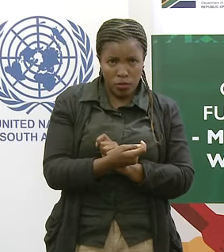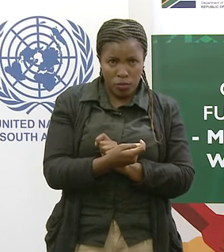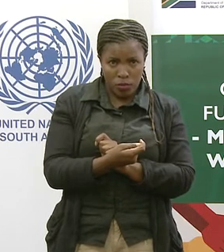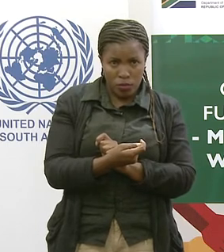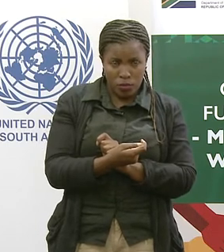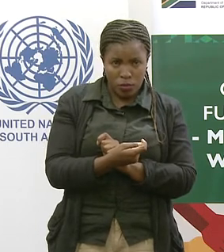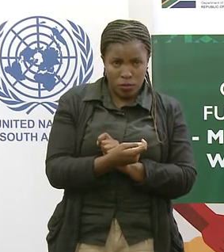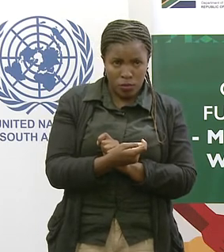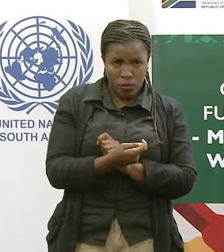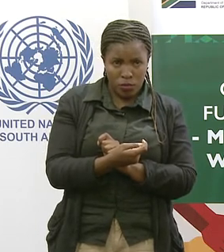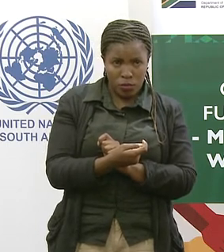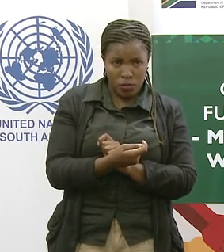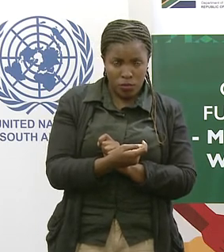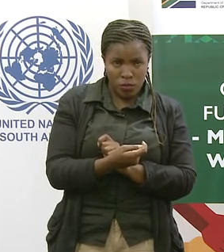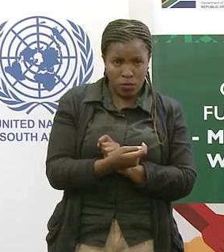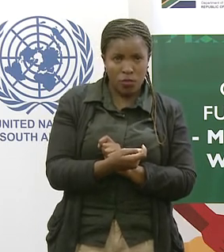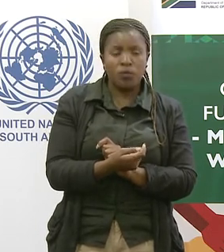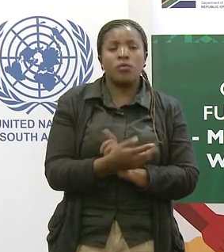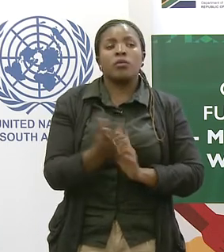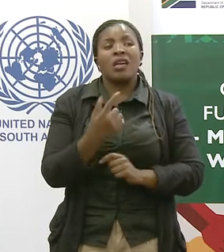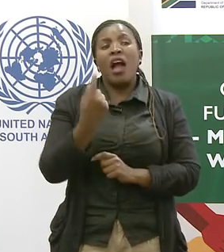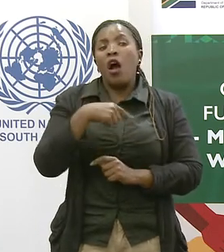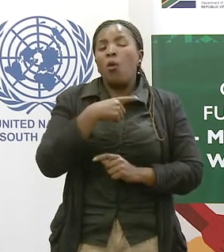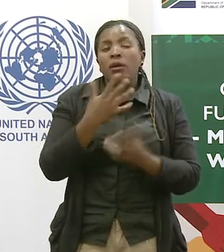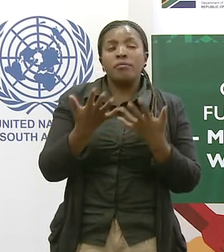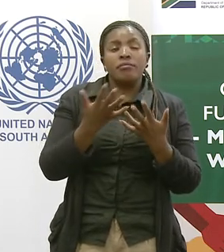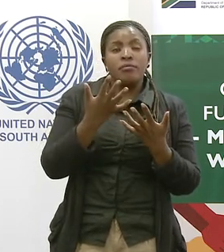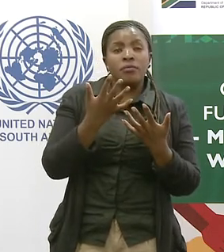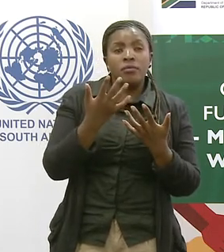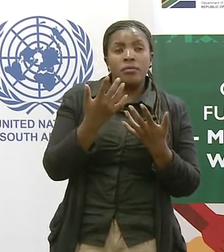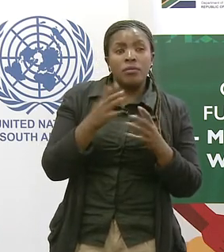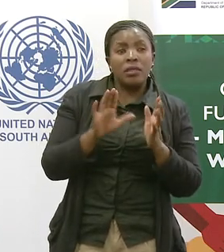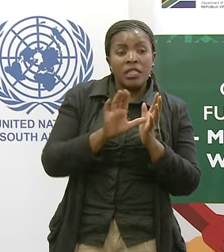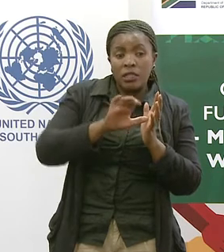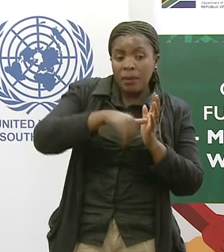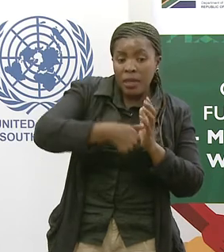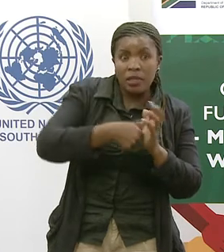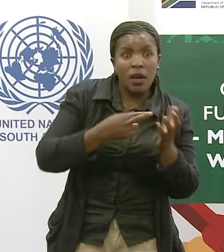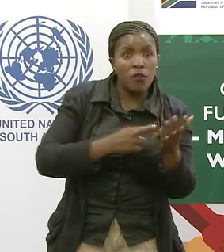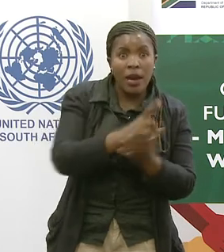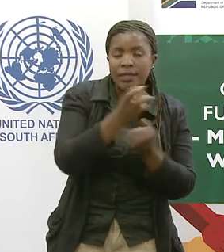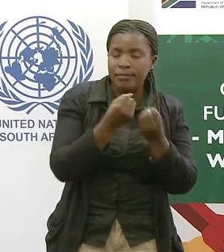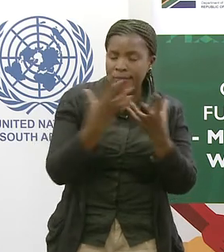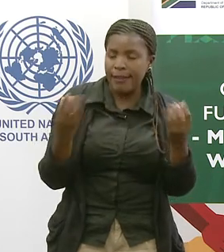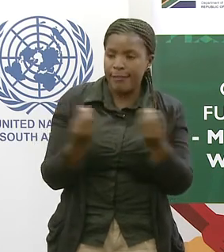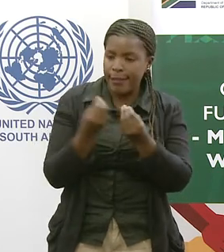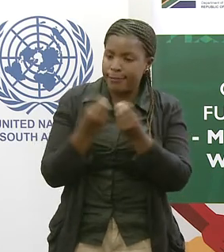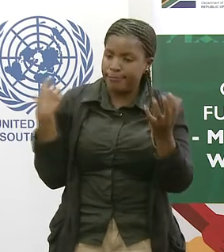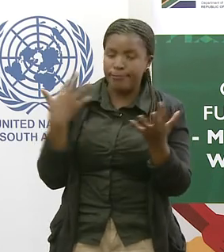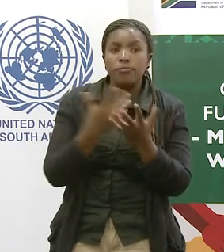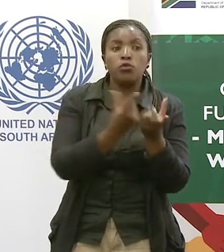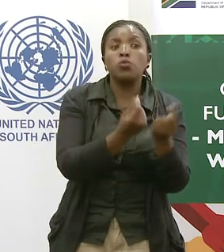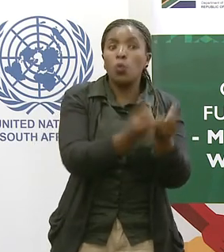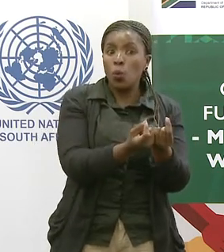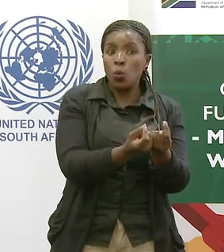So we can recognize the strides that have been made by the disability rights movement and also